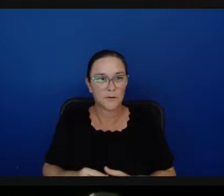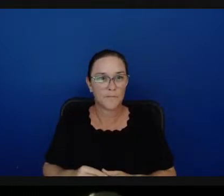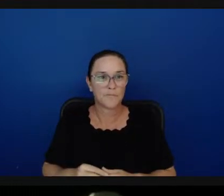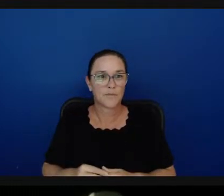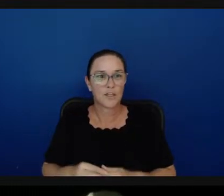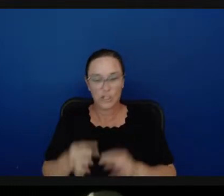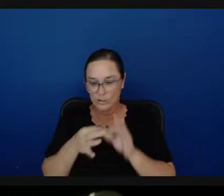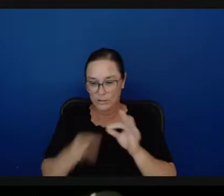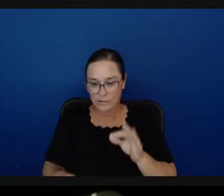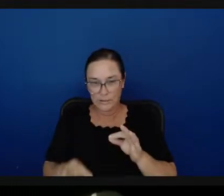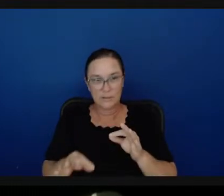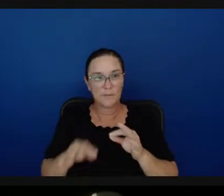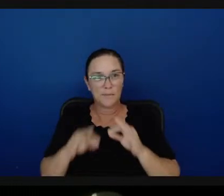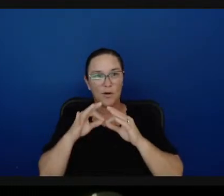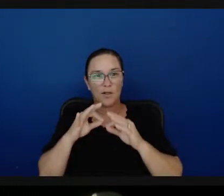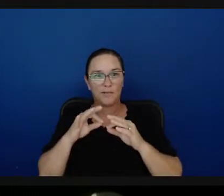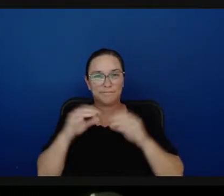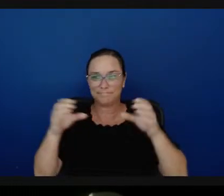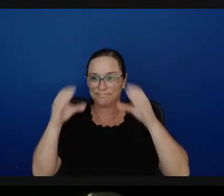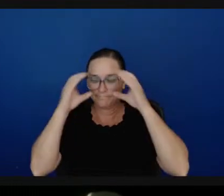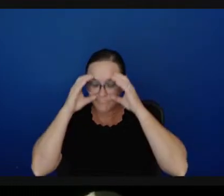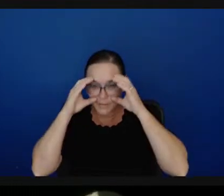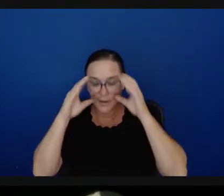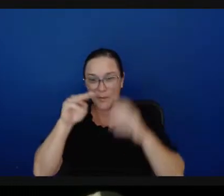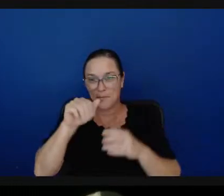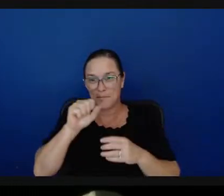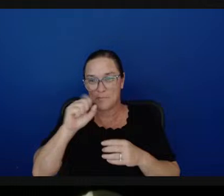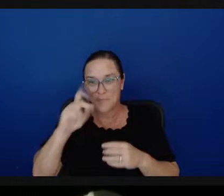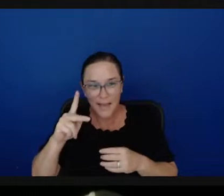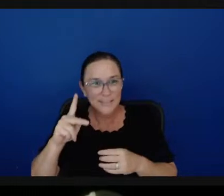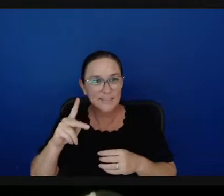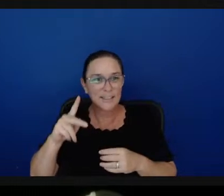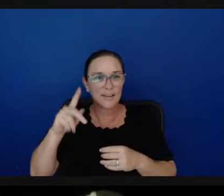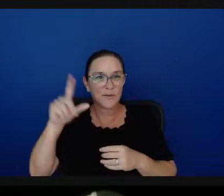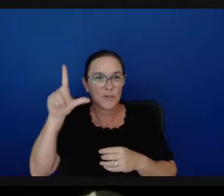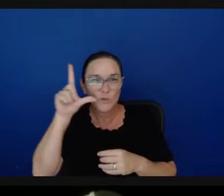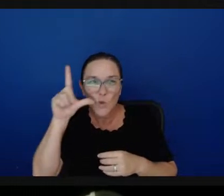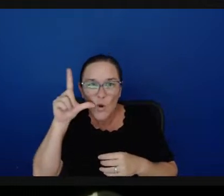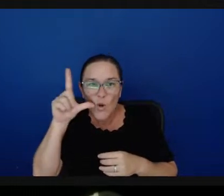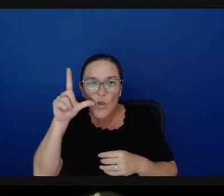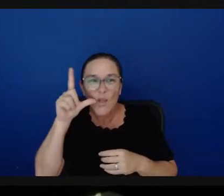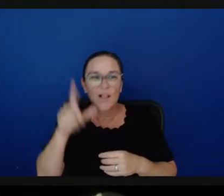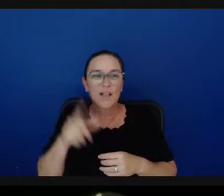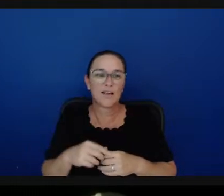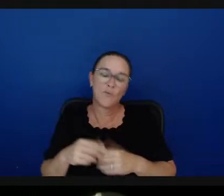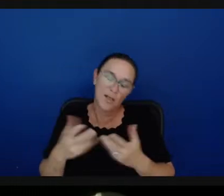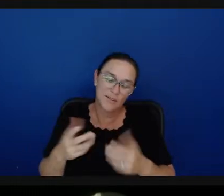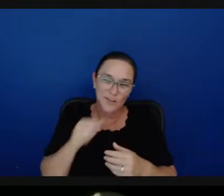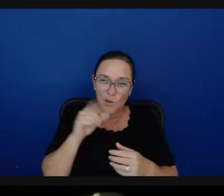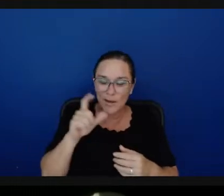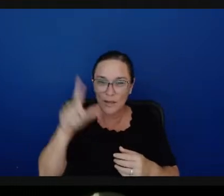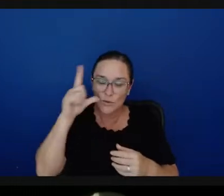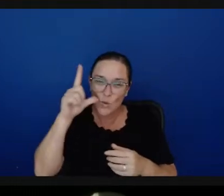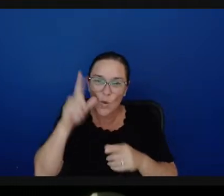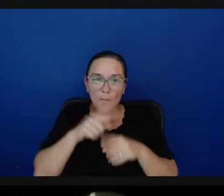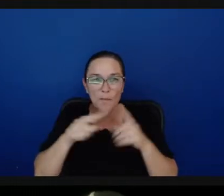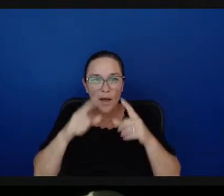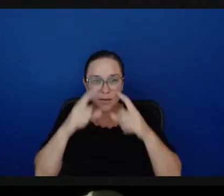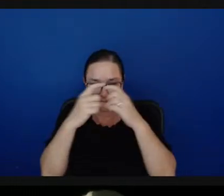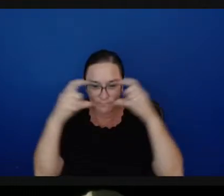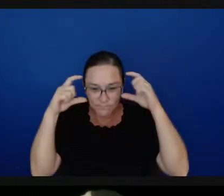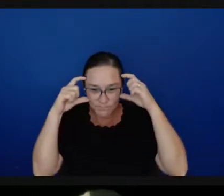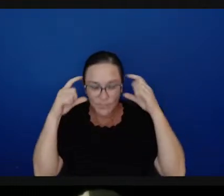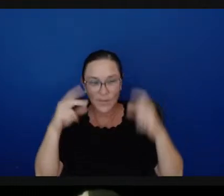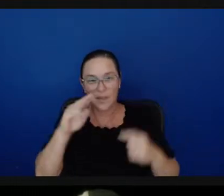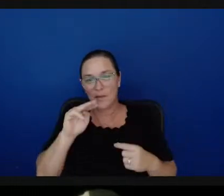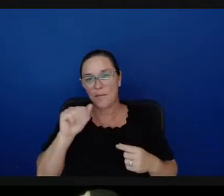diving stuff, right? The simple snorkel, just the mask part of it, right, will get